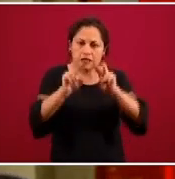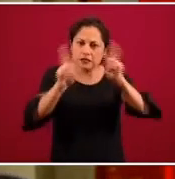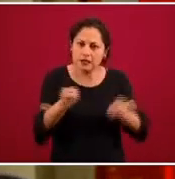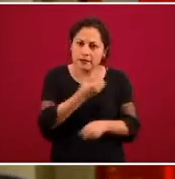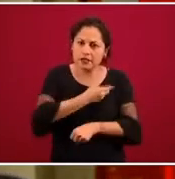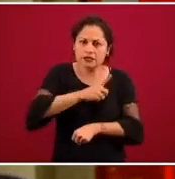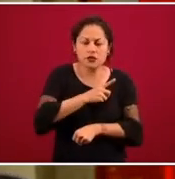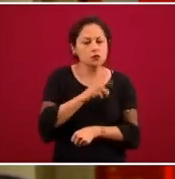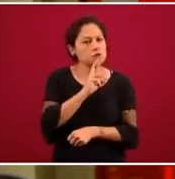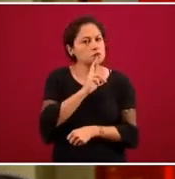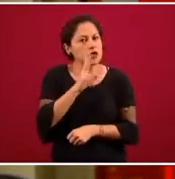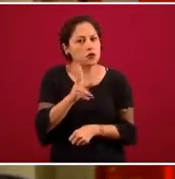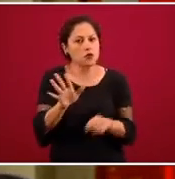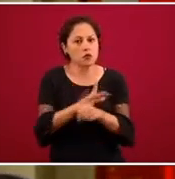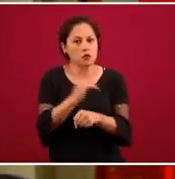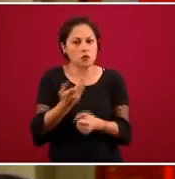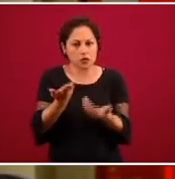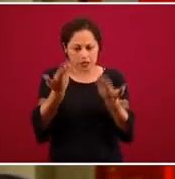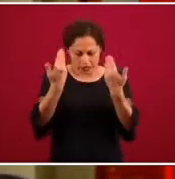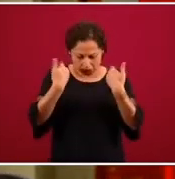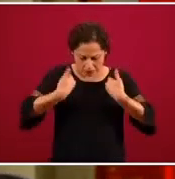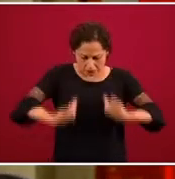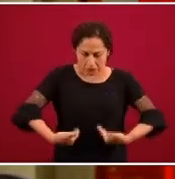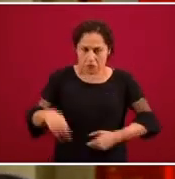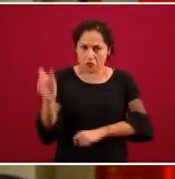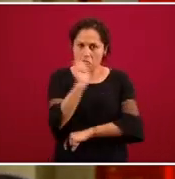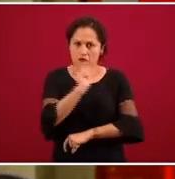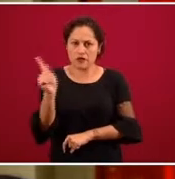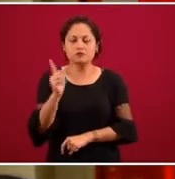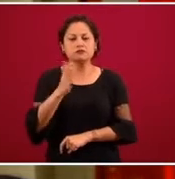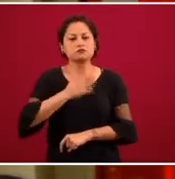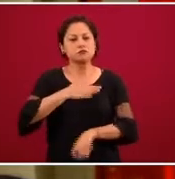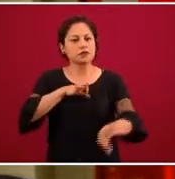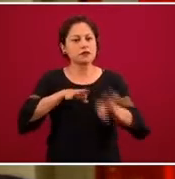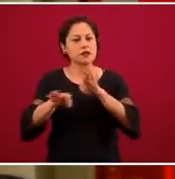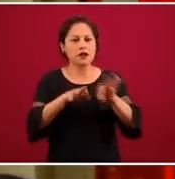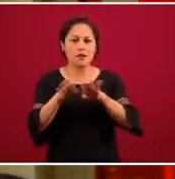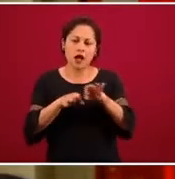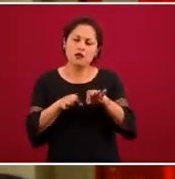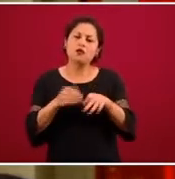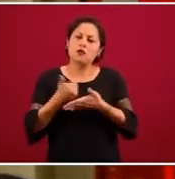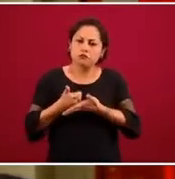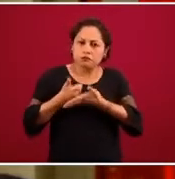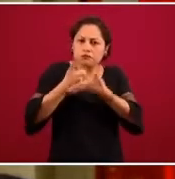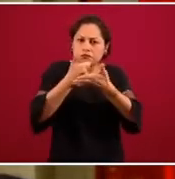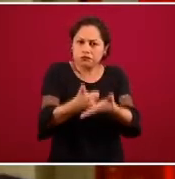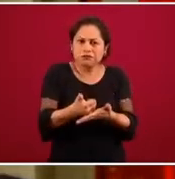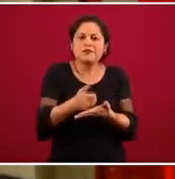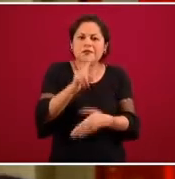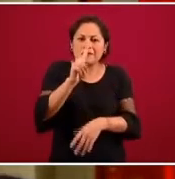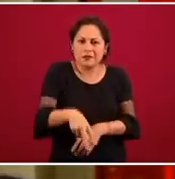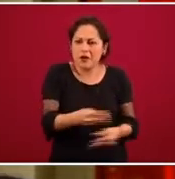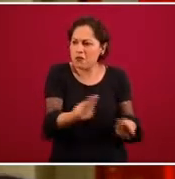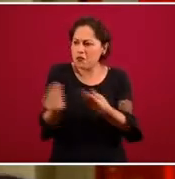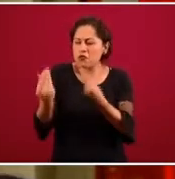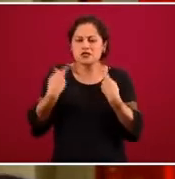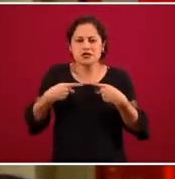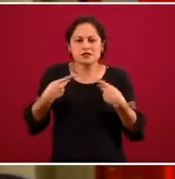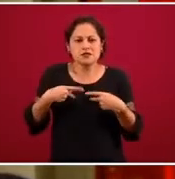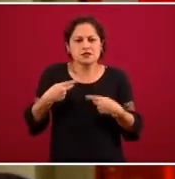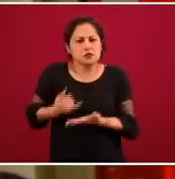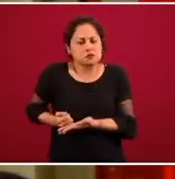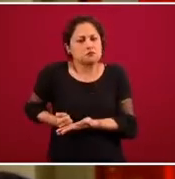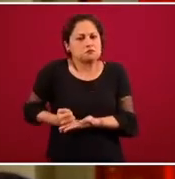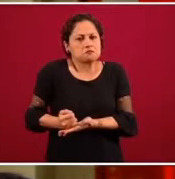thing. And because they're professionals, because they're ethical, because they give over their whole selves, because they love